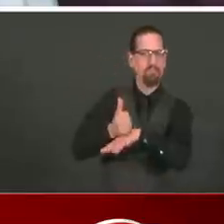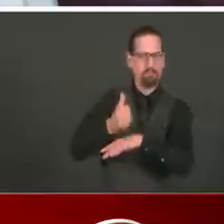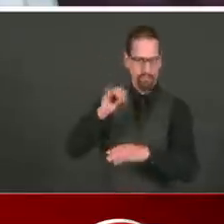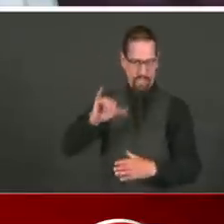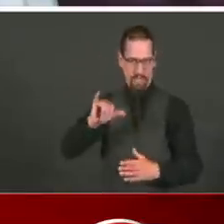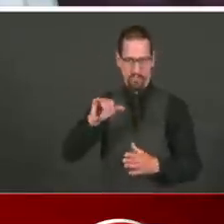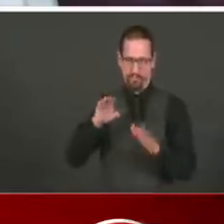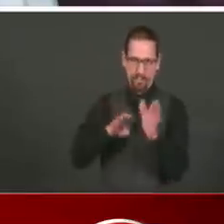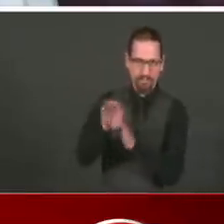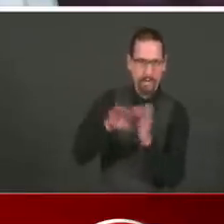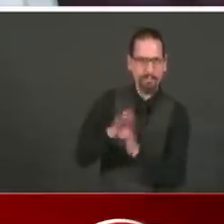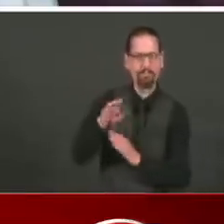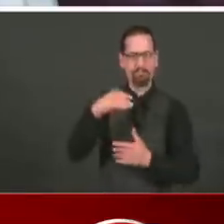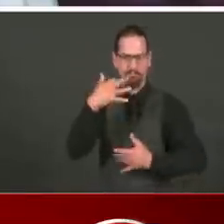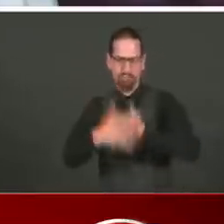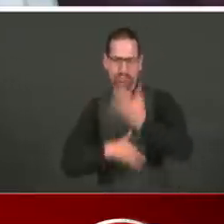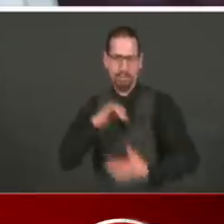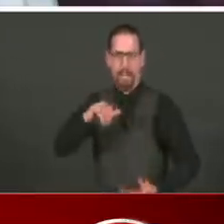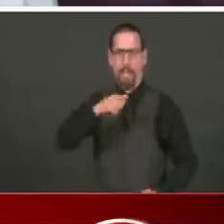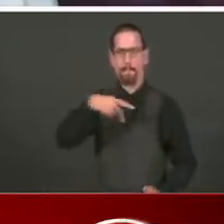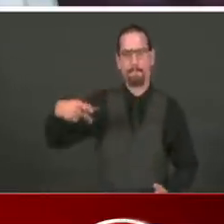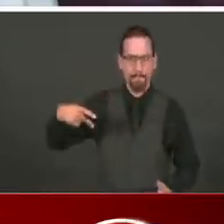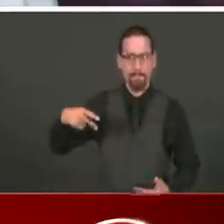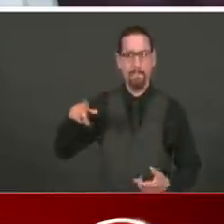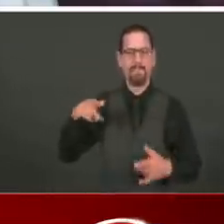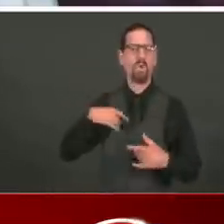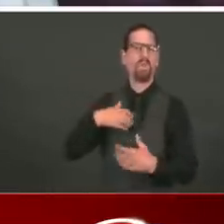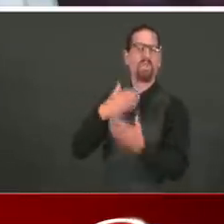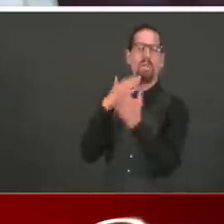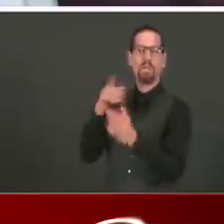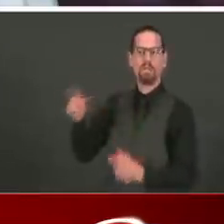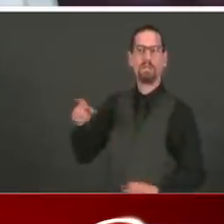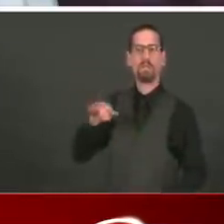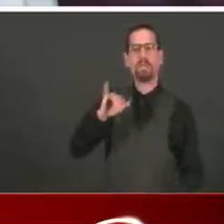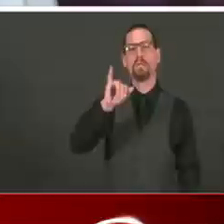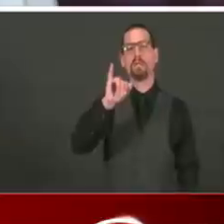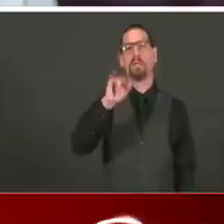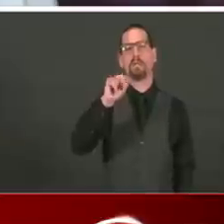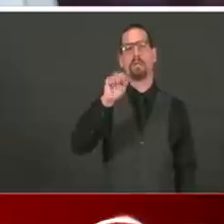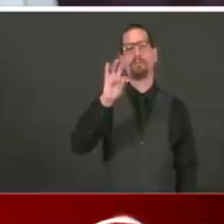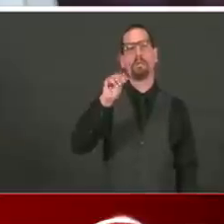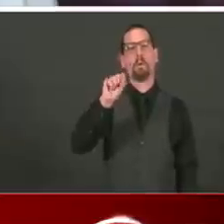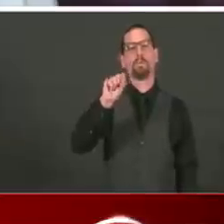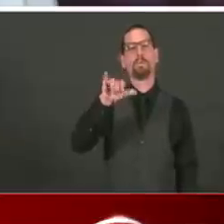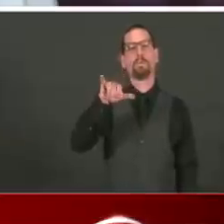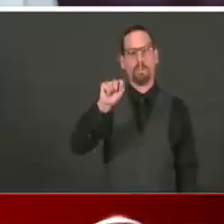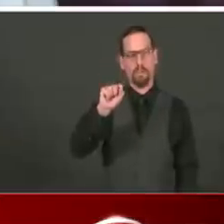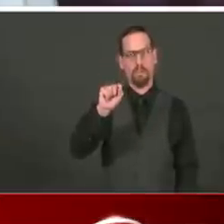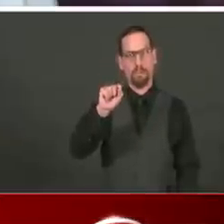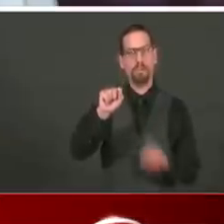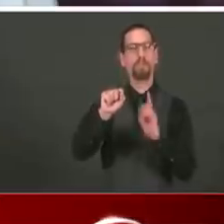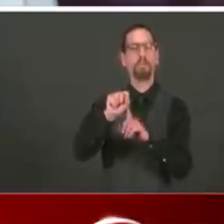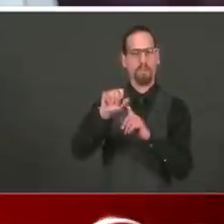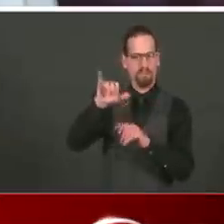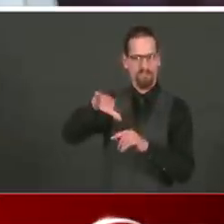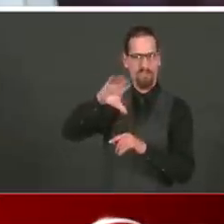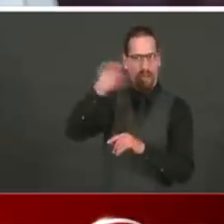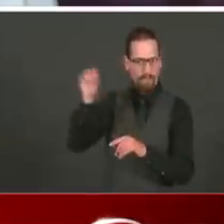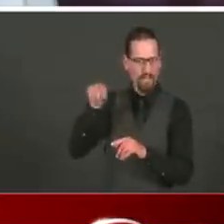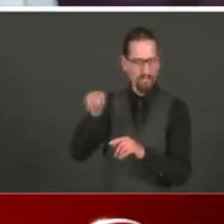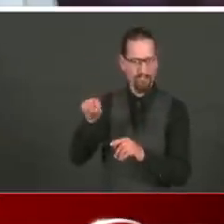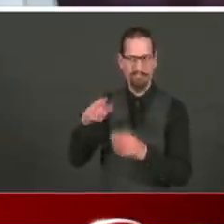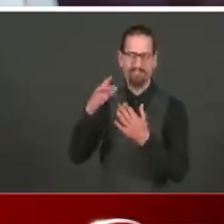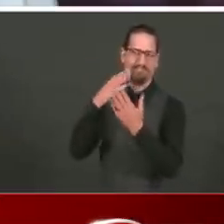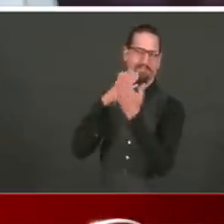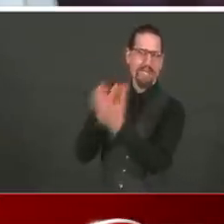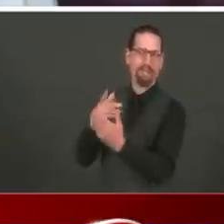it even better. I also want to thank Infosys, which is a company that has a local presence here. They've given us a lot